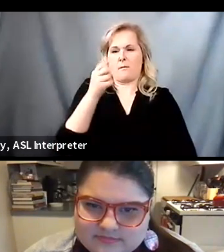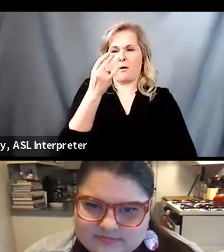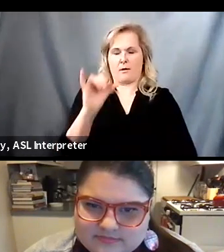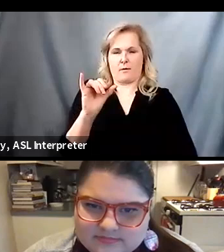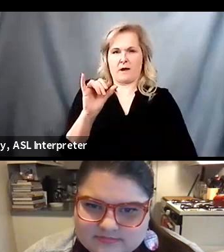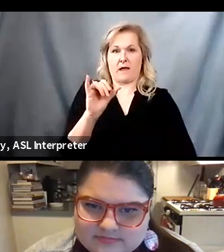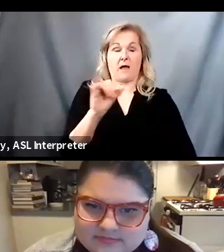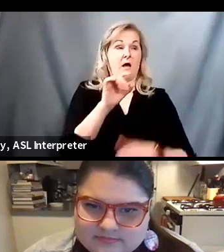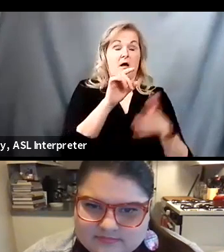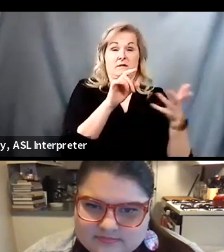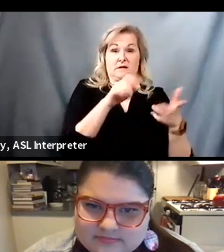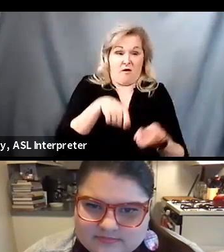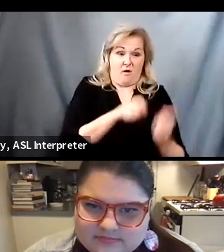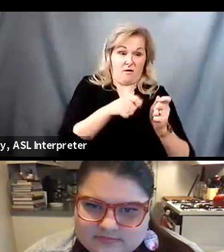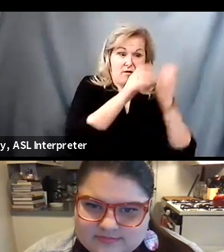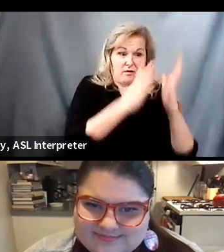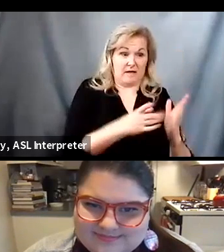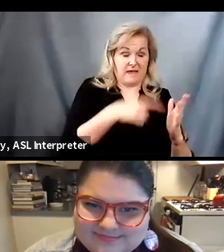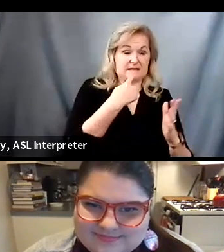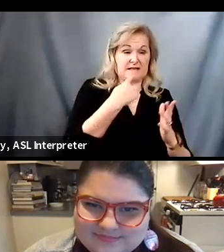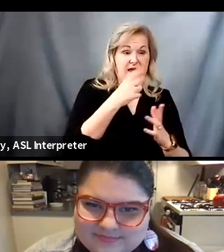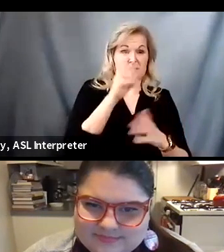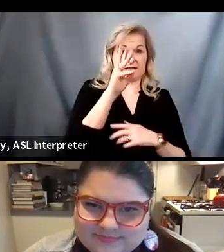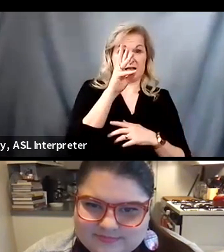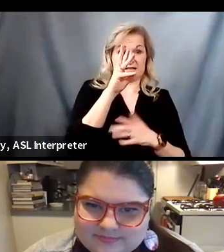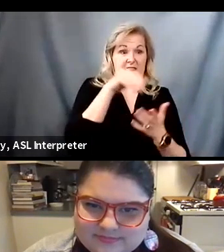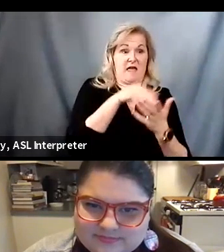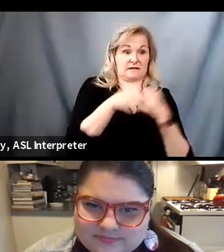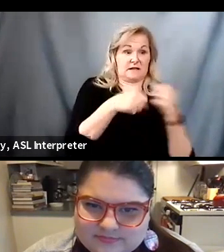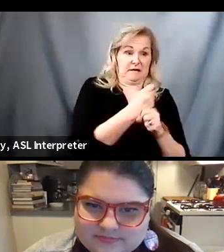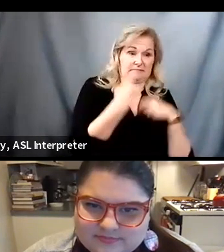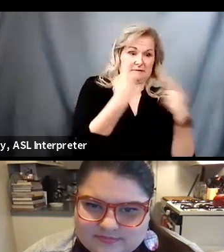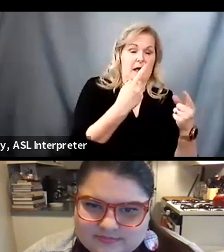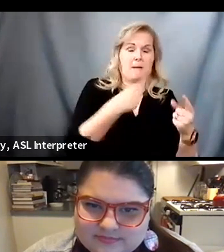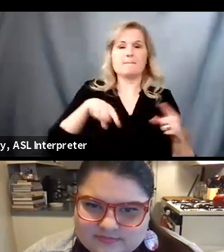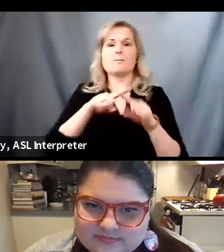say for 6,000 years, we would say forever.